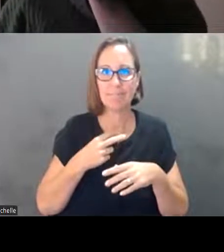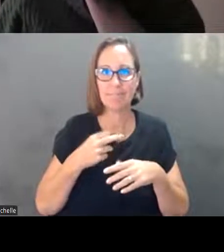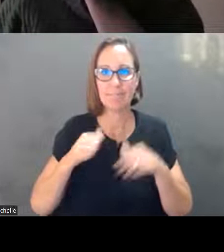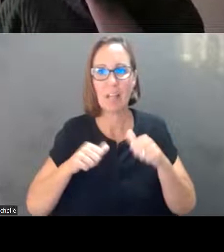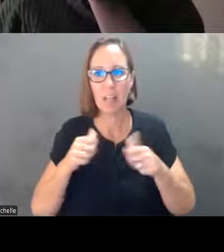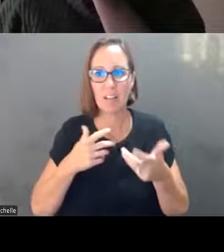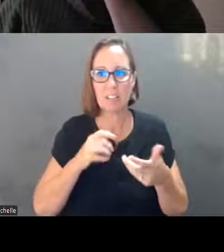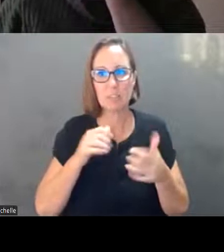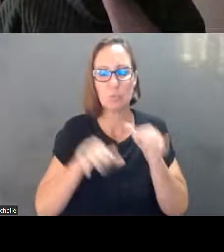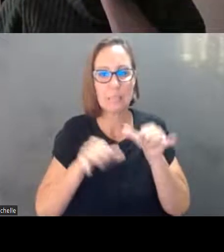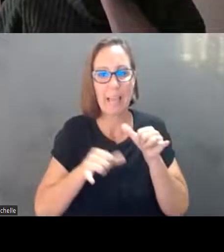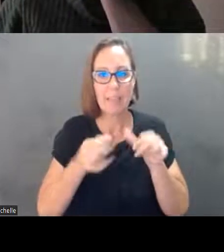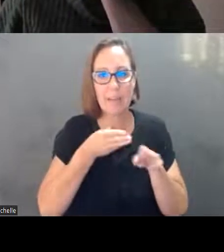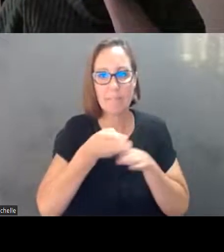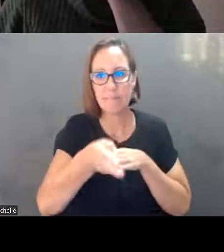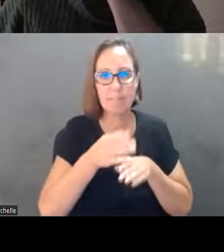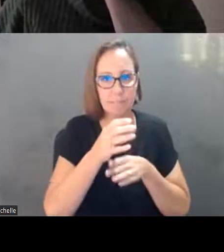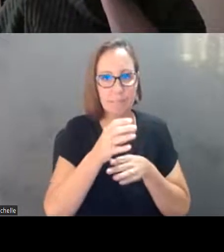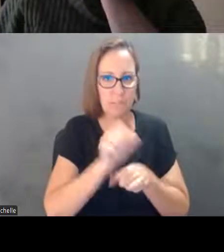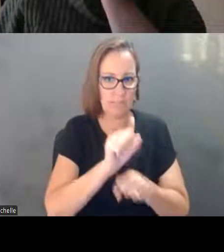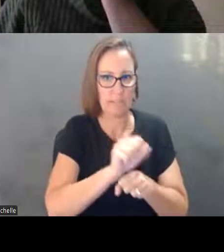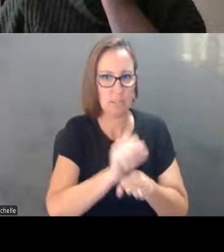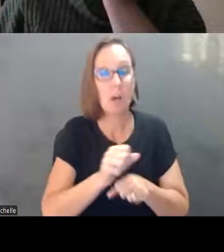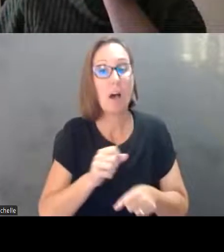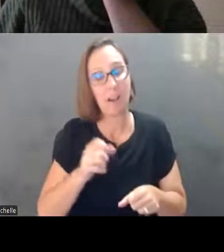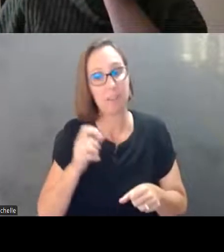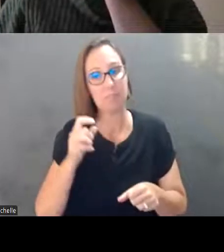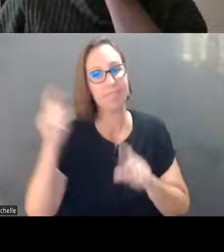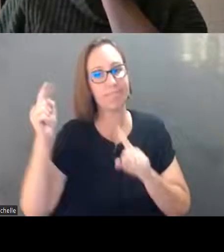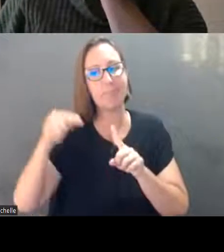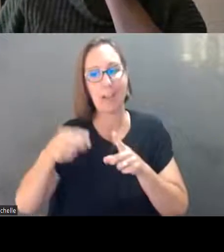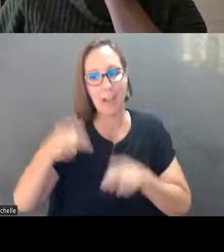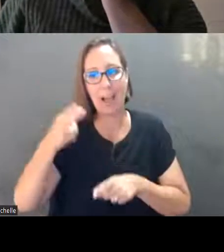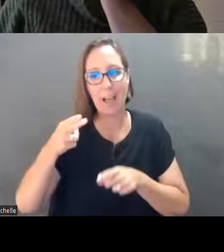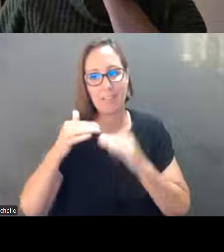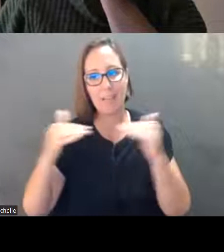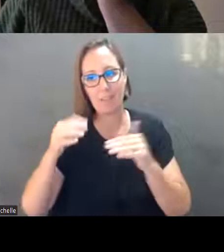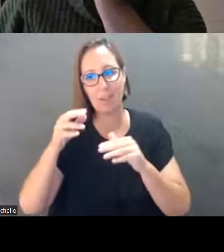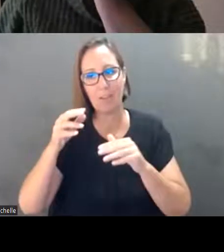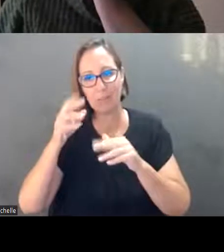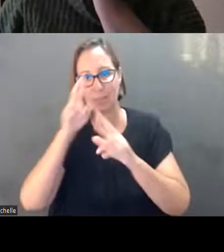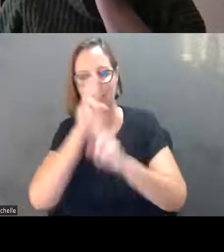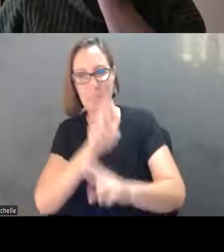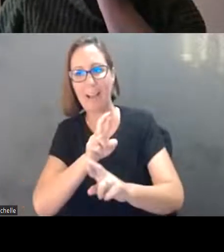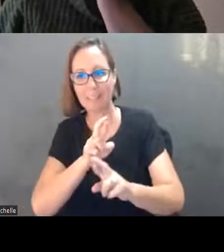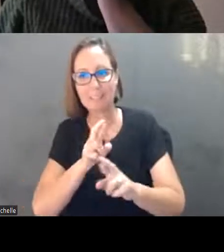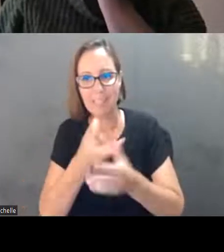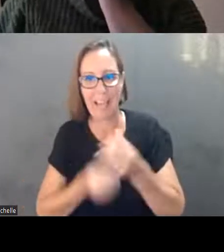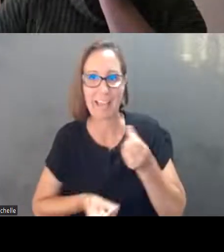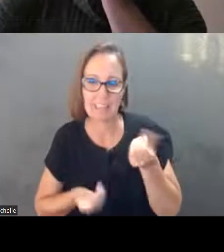in the area of overall respect for the high level of skills and knowledge that they bring to their work, and a